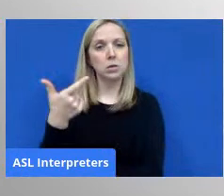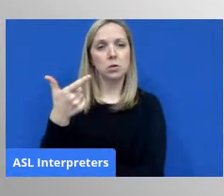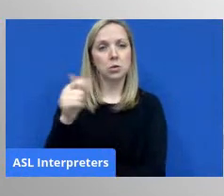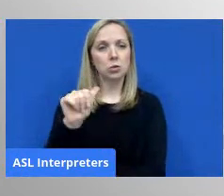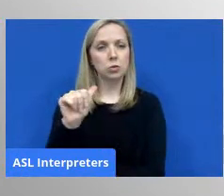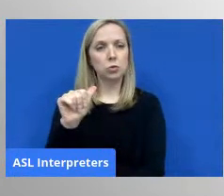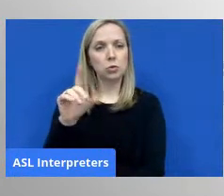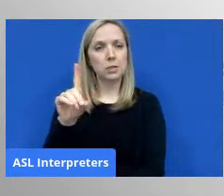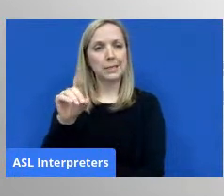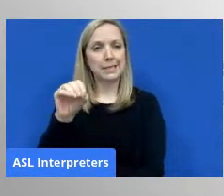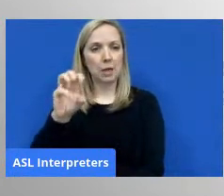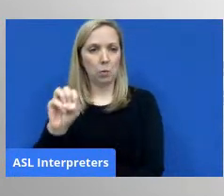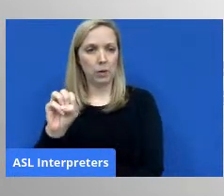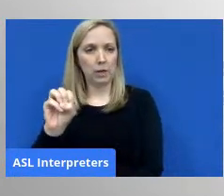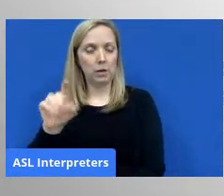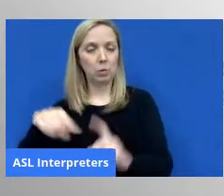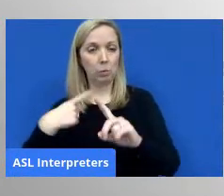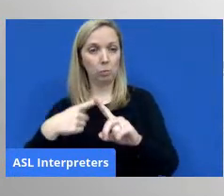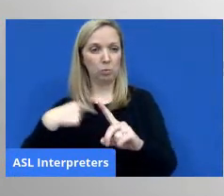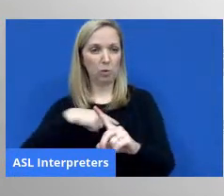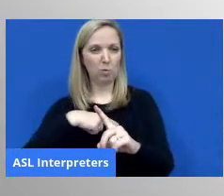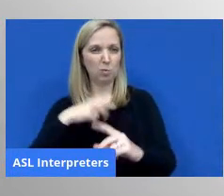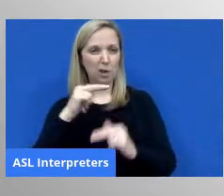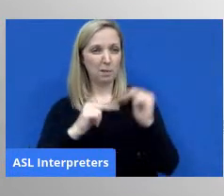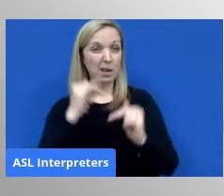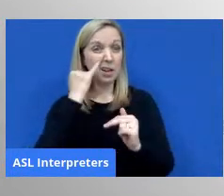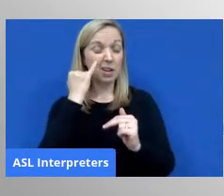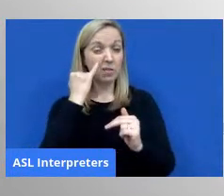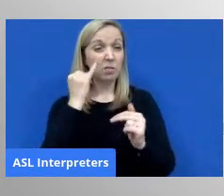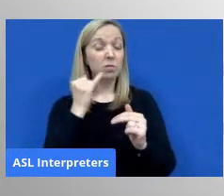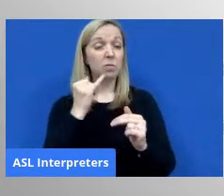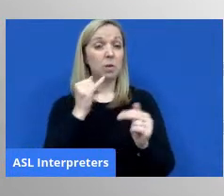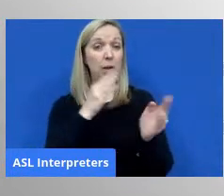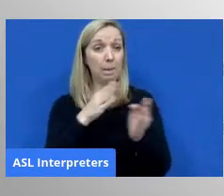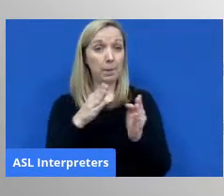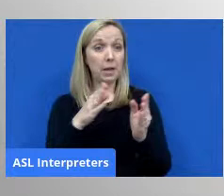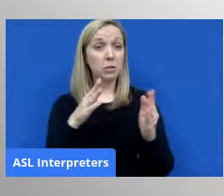project, especially if we're going to tear a building down and build a new one.